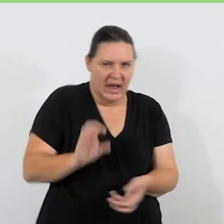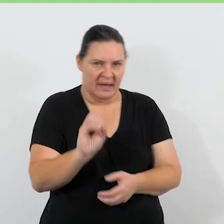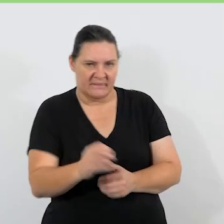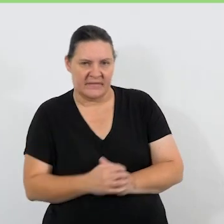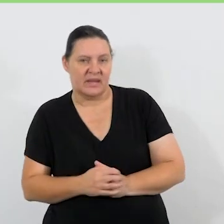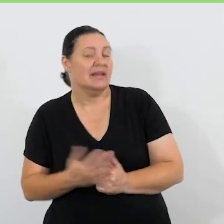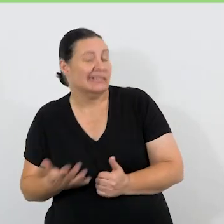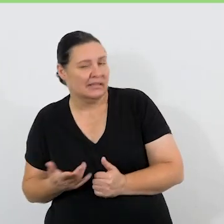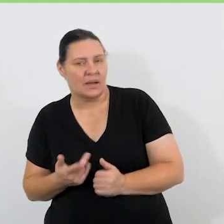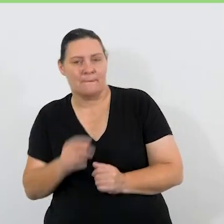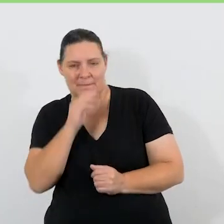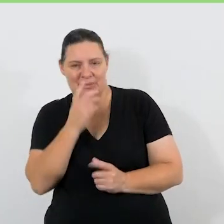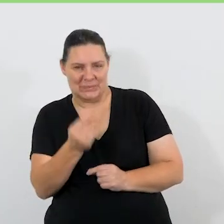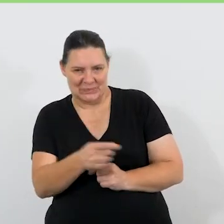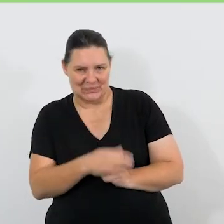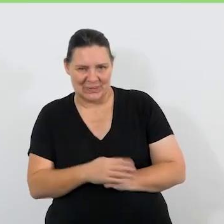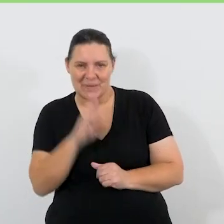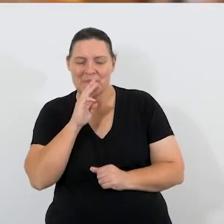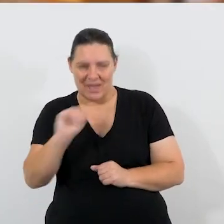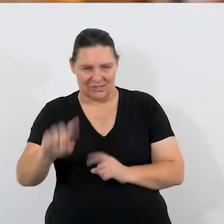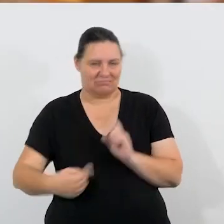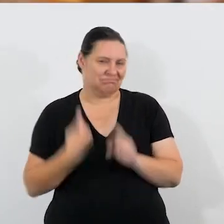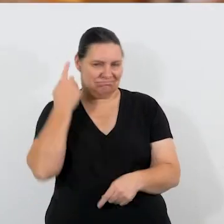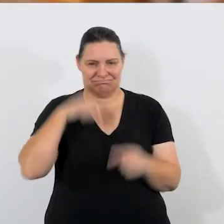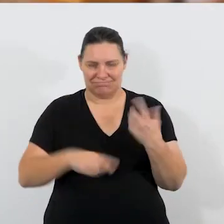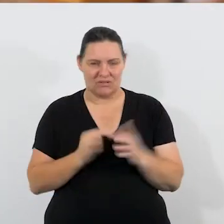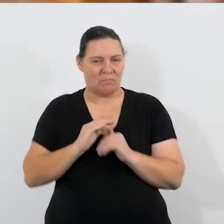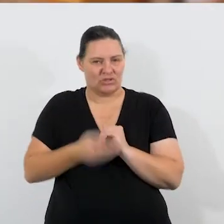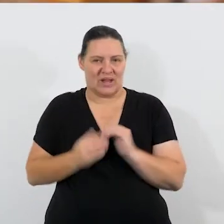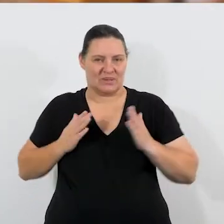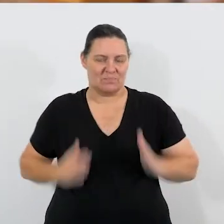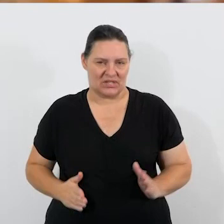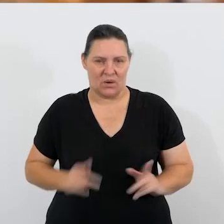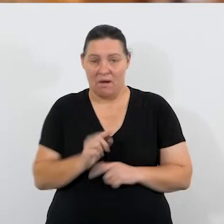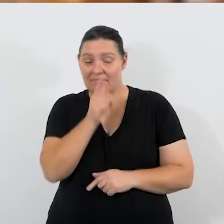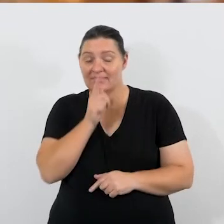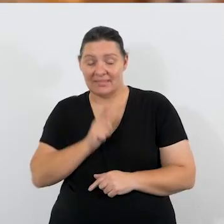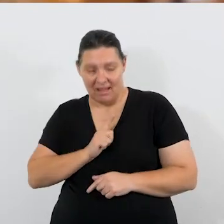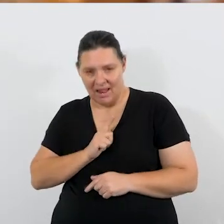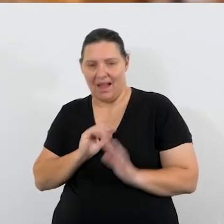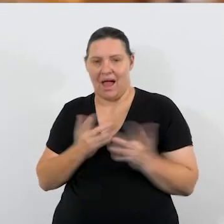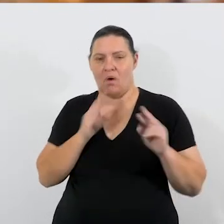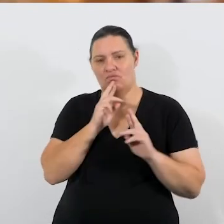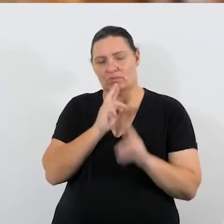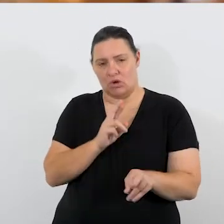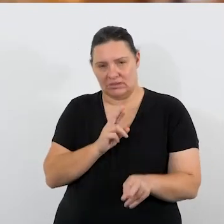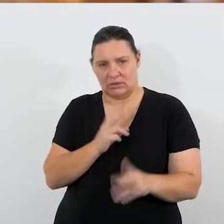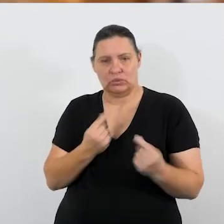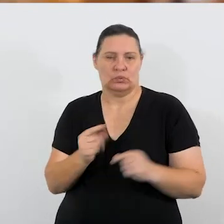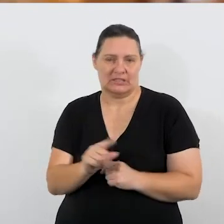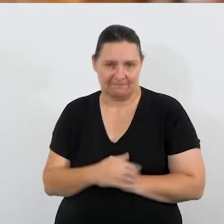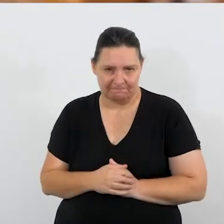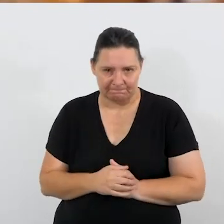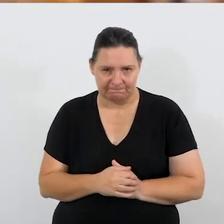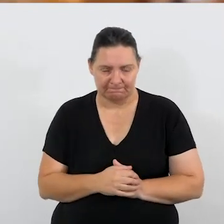on the ends, and that is what they do. They carry messages. They protect our bodies because they tell us how to respond in